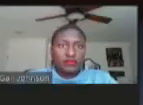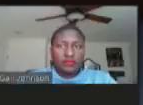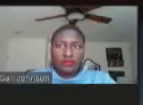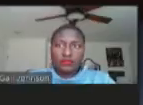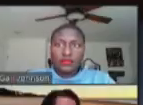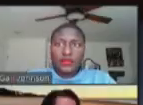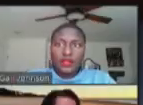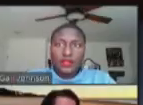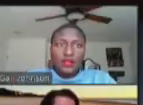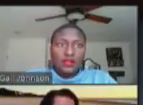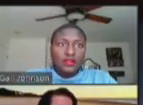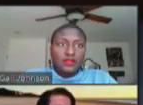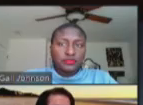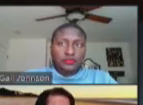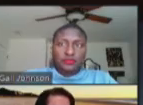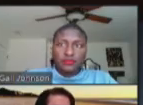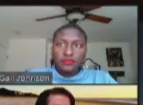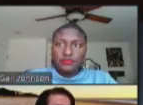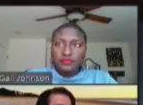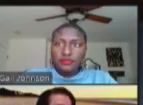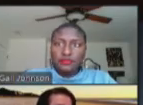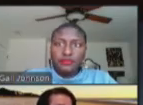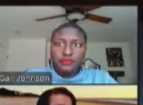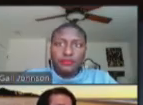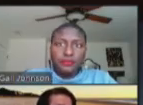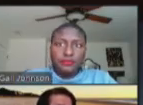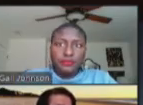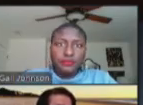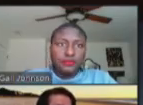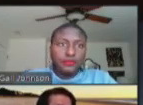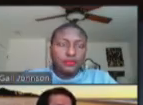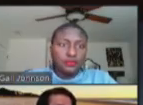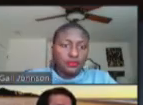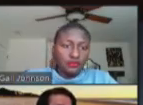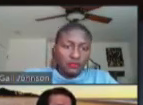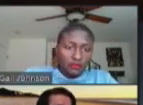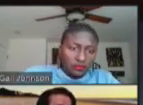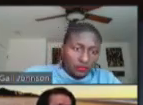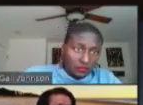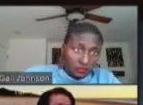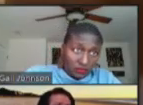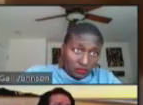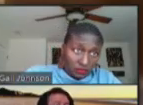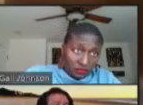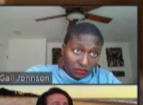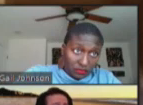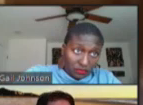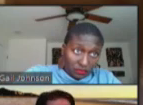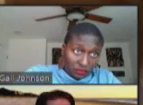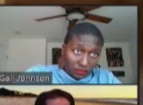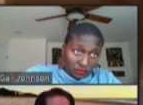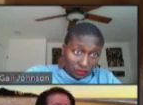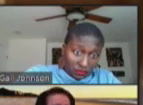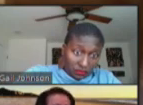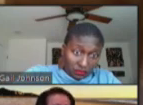Motion by Commissioner Hayes Santos, seconded by Commissioner Sacco to adopt our consent agenda. Adam, welcome. Are there any members of the public that wish to speak to